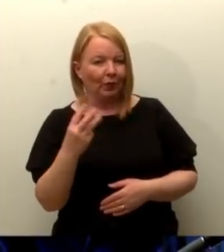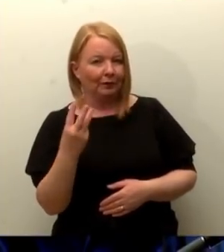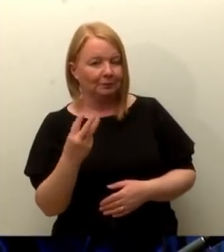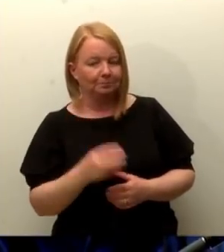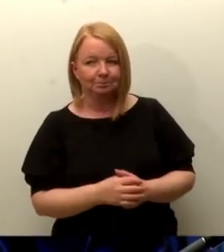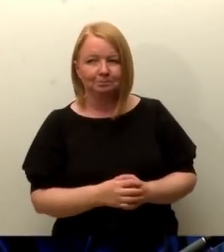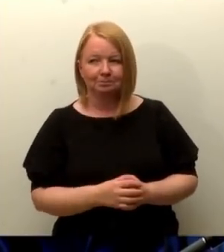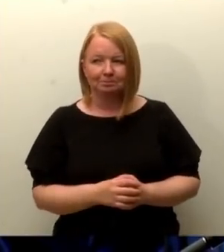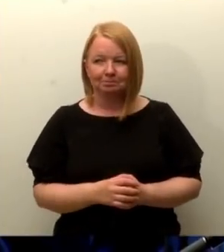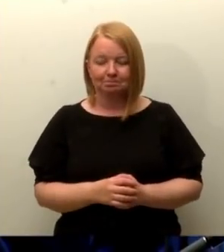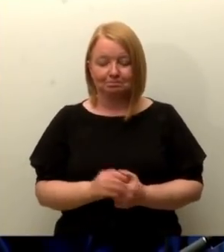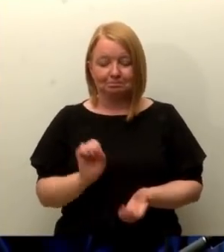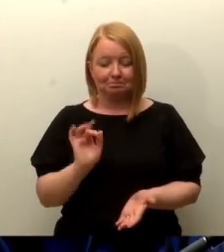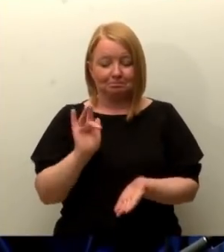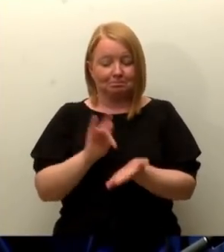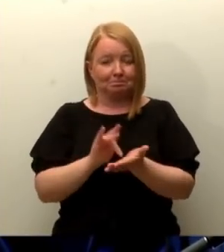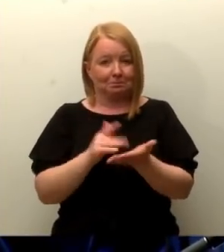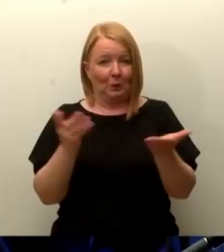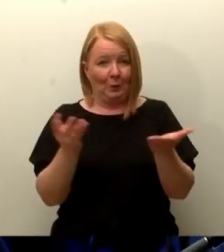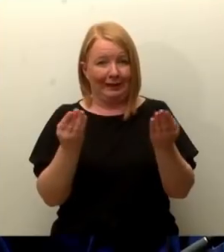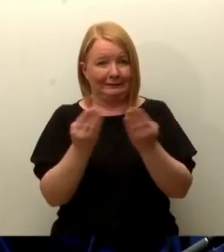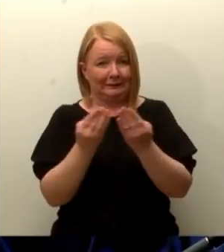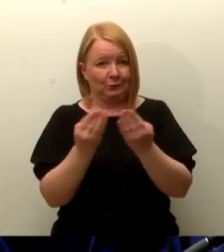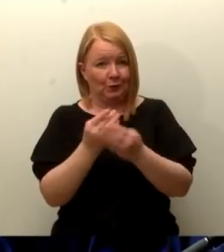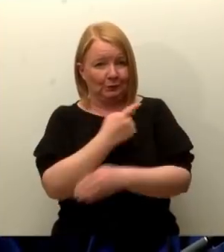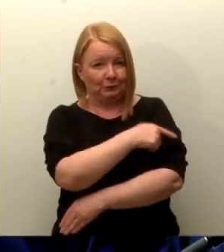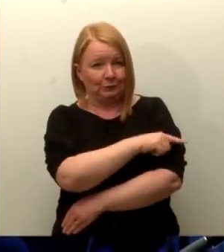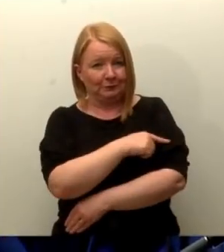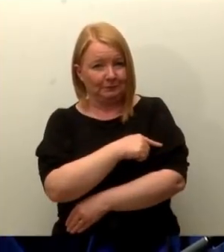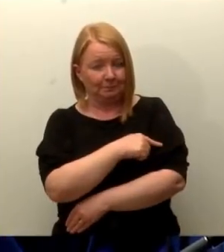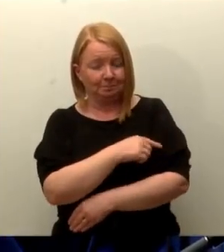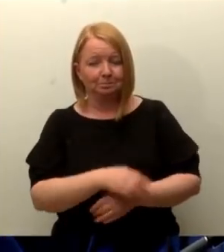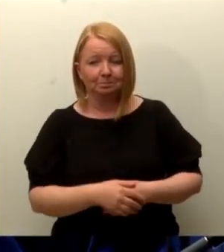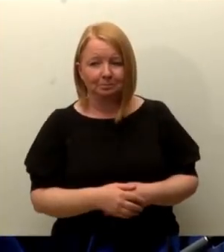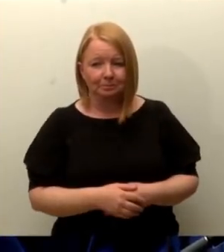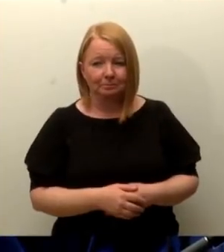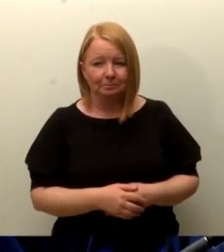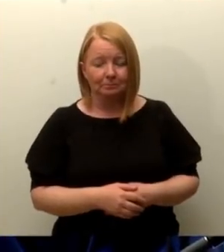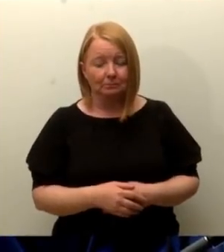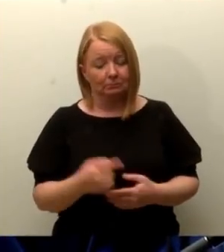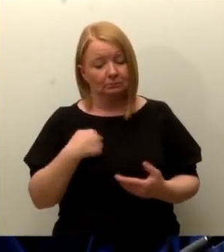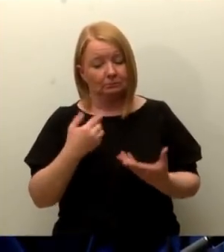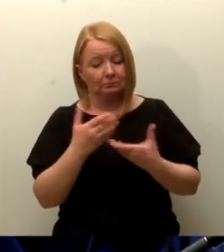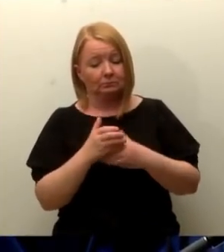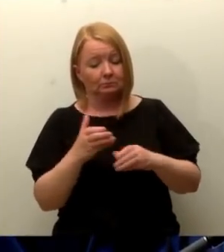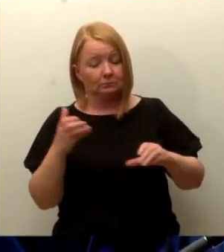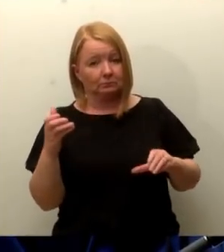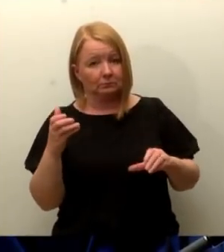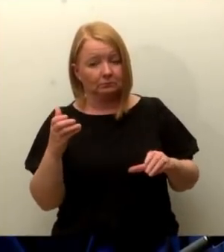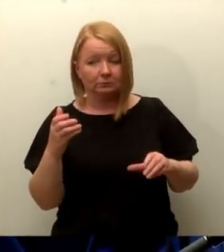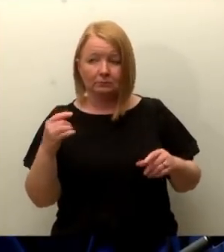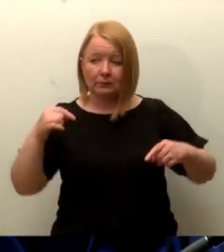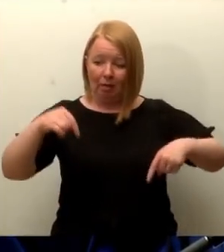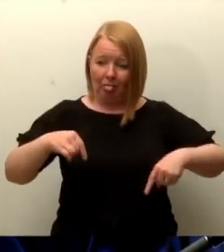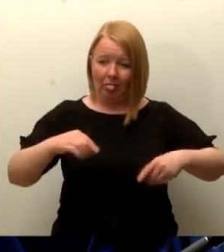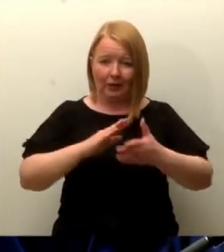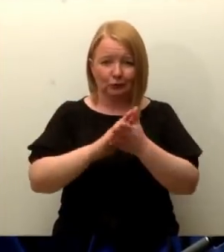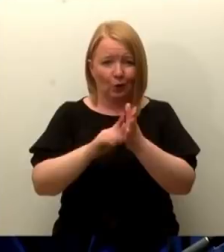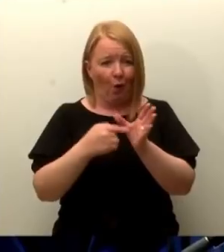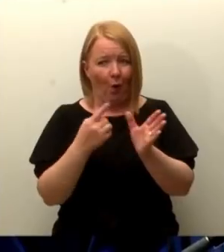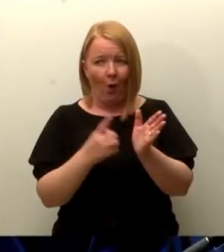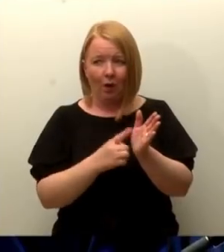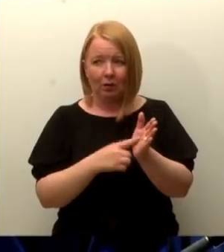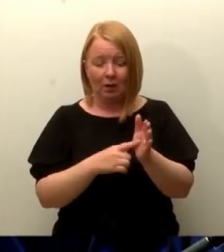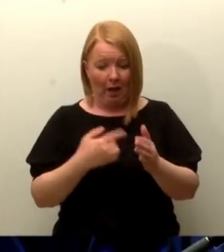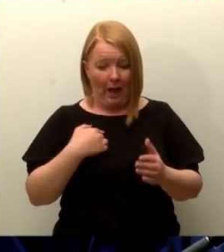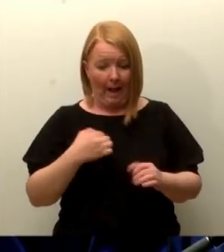at the Todd Center and the Nine Wales Hospital. And I graduated from this very hall, sitting